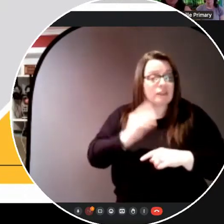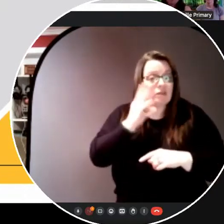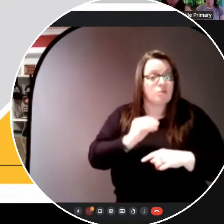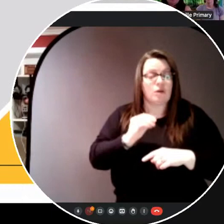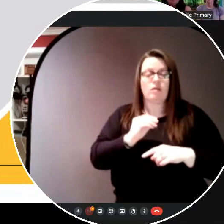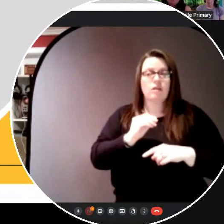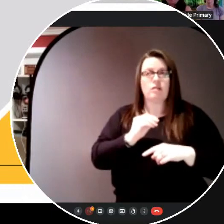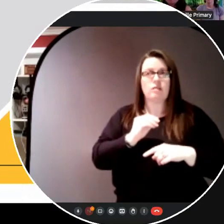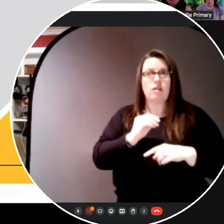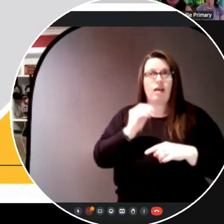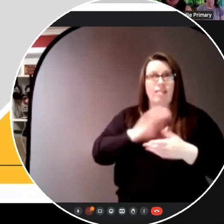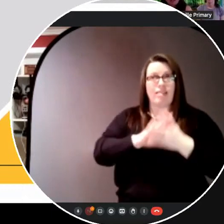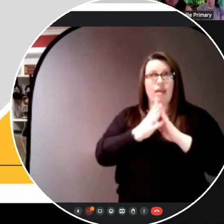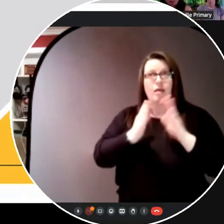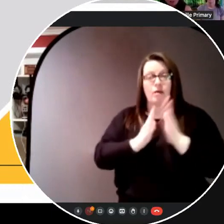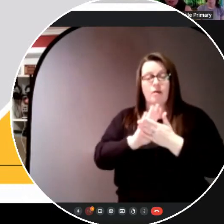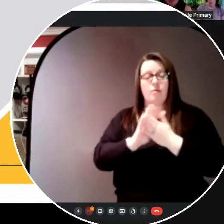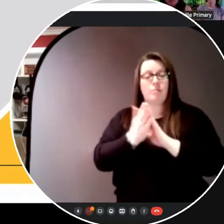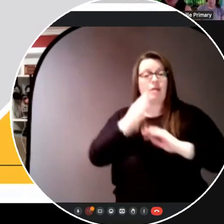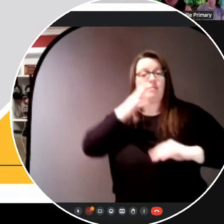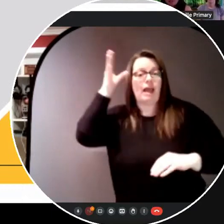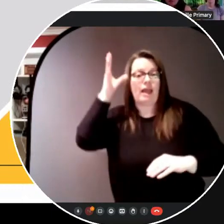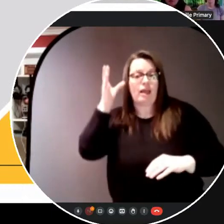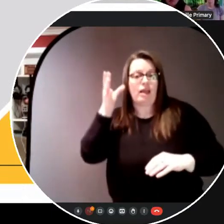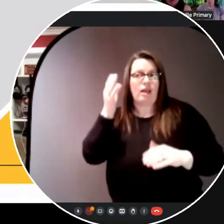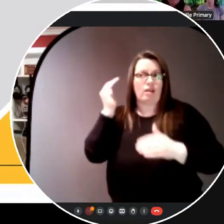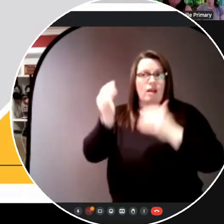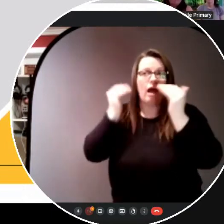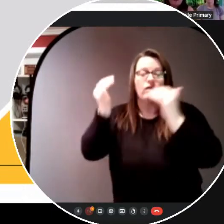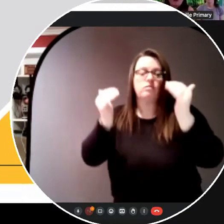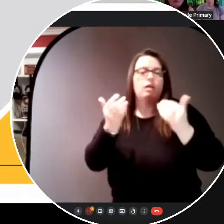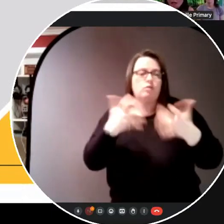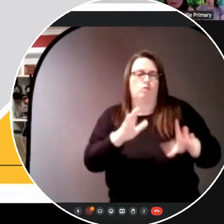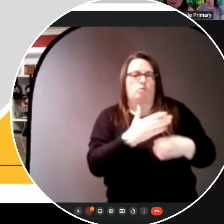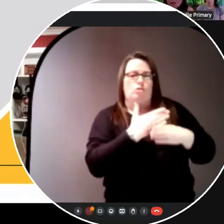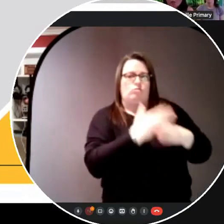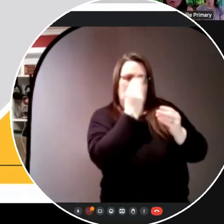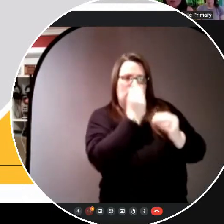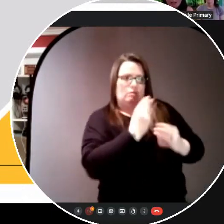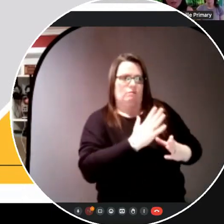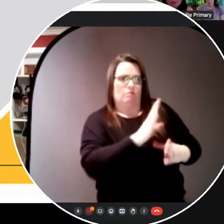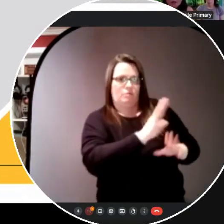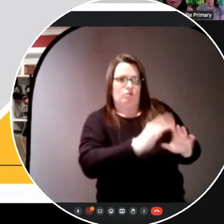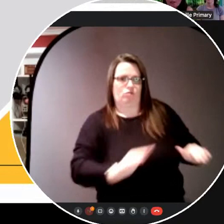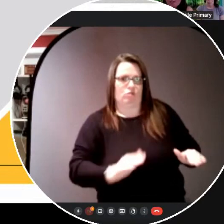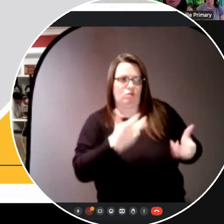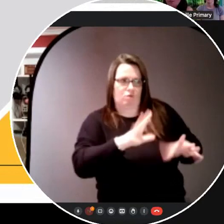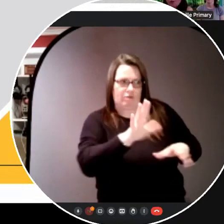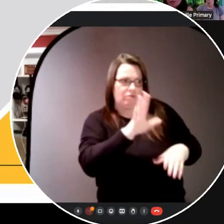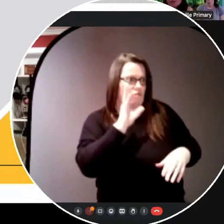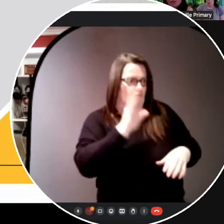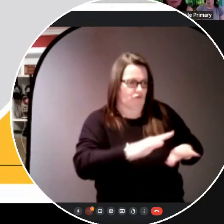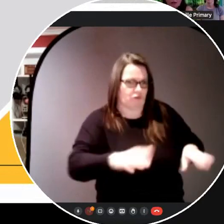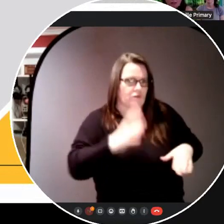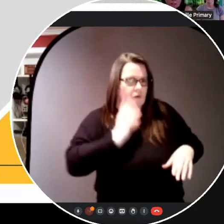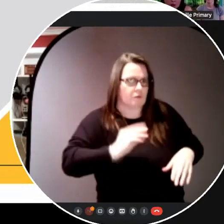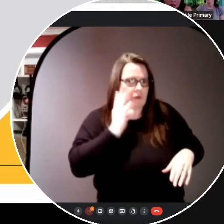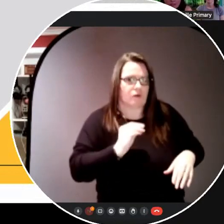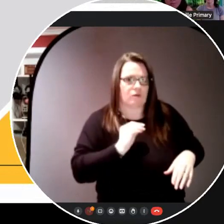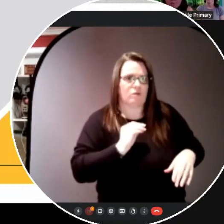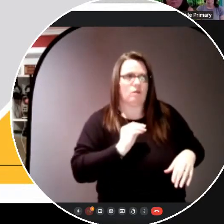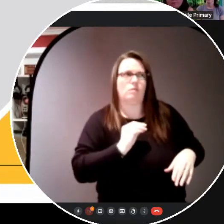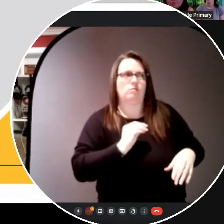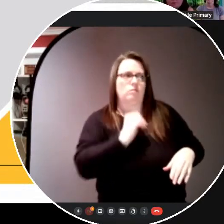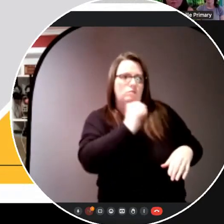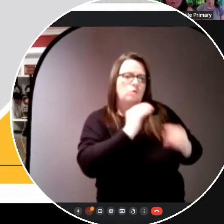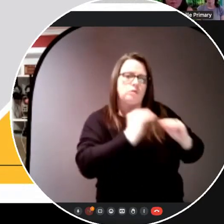children because they didn't want their children to be treated that way when they entered school or when they entered communities. So the language was